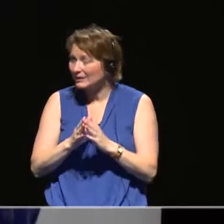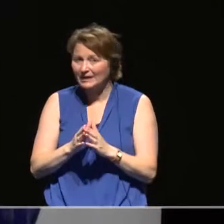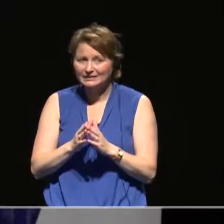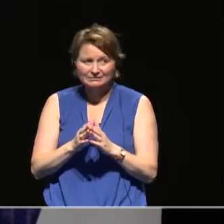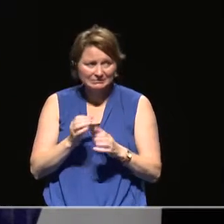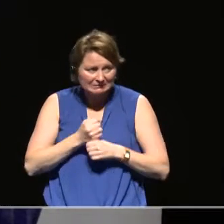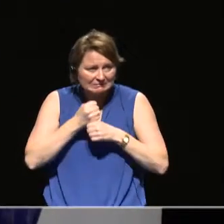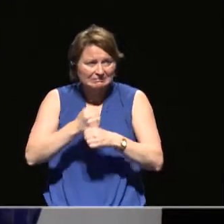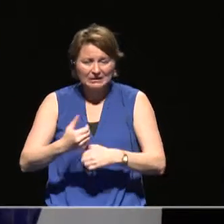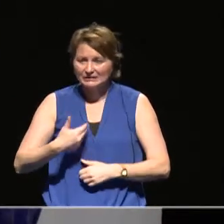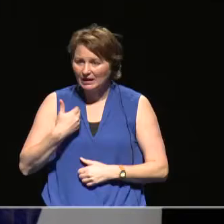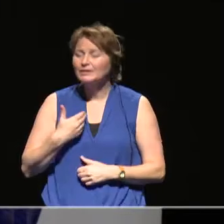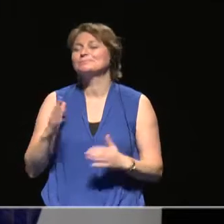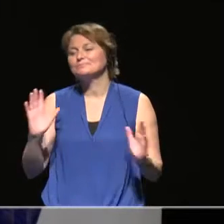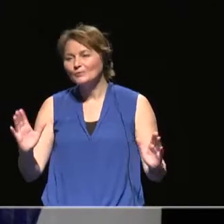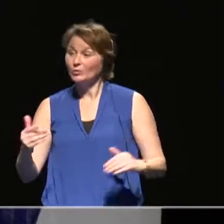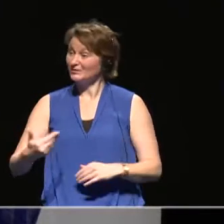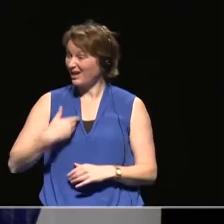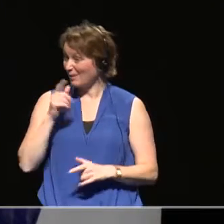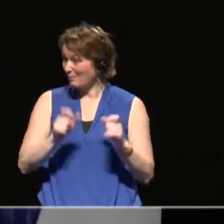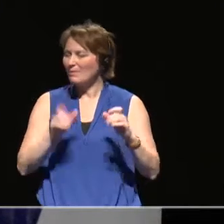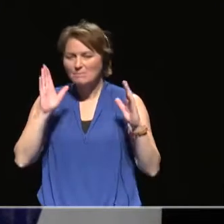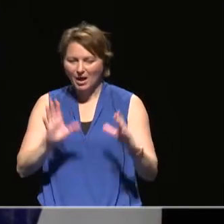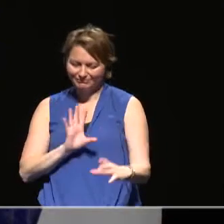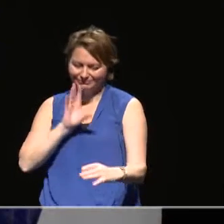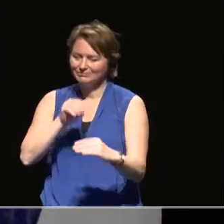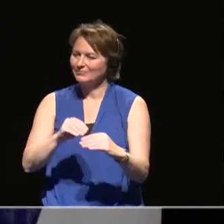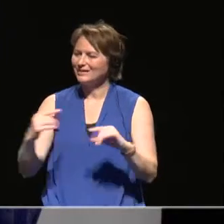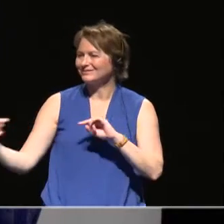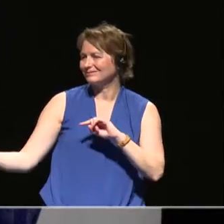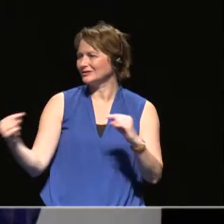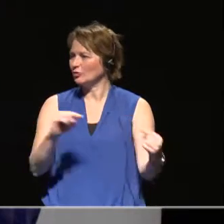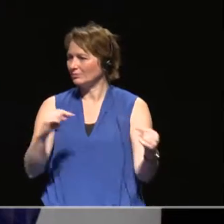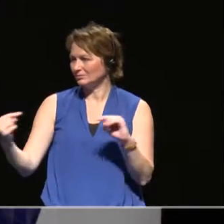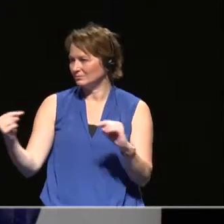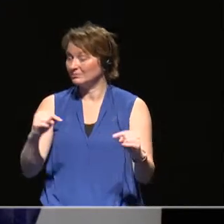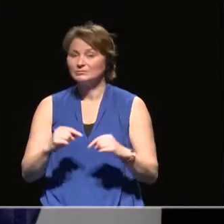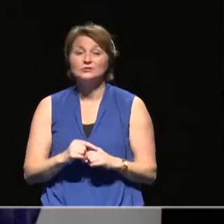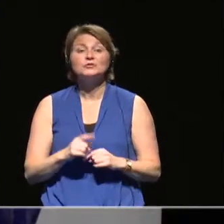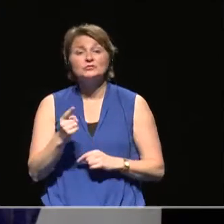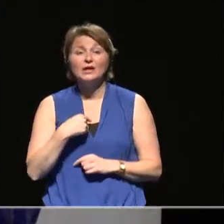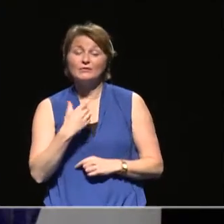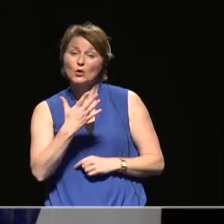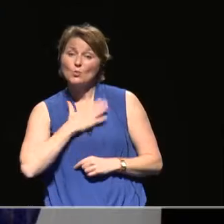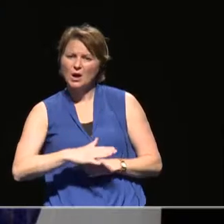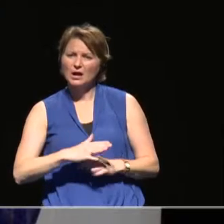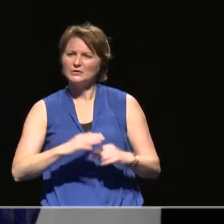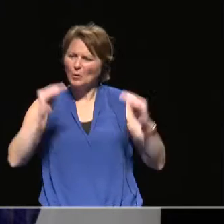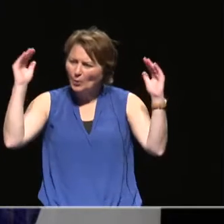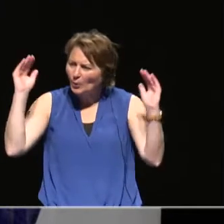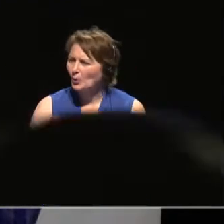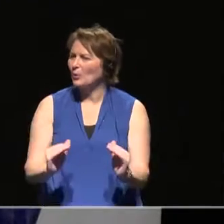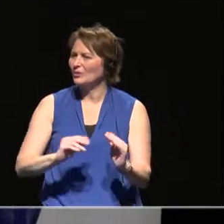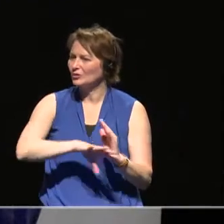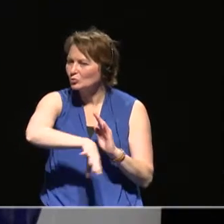the young people need to be involved in this debate, because to fight against corruption is not just a matter of creating laws. laws,